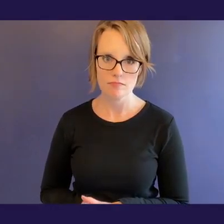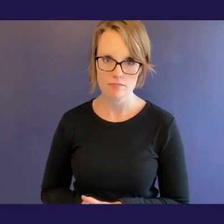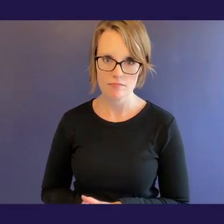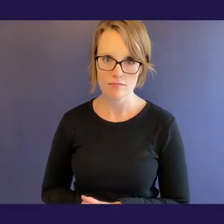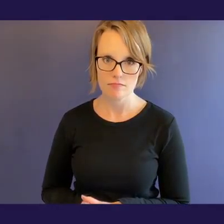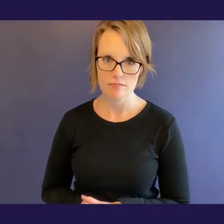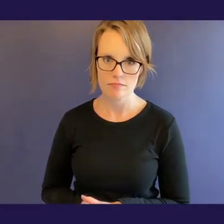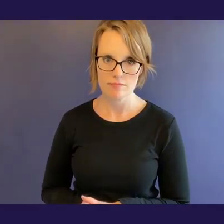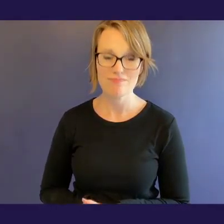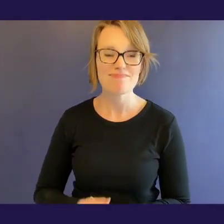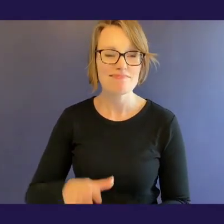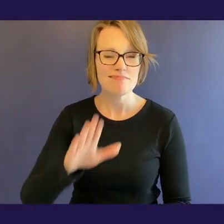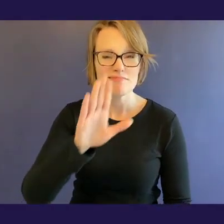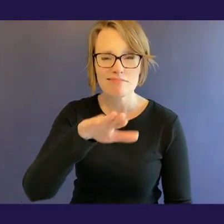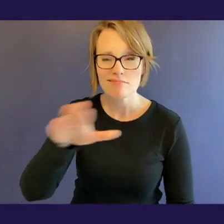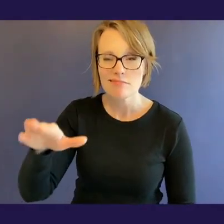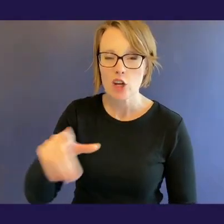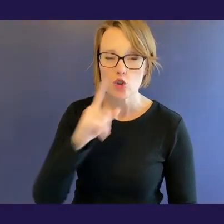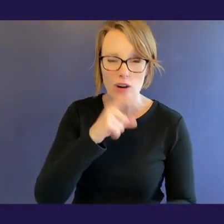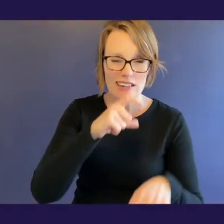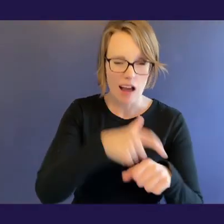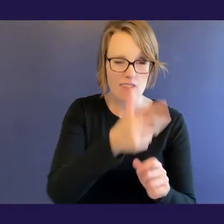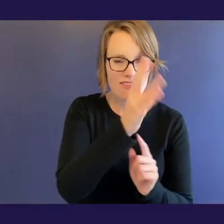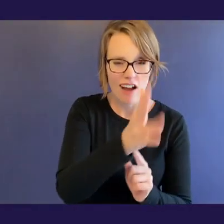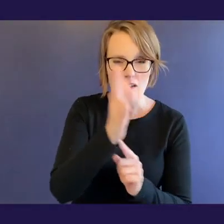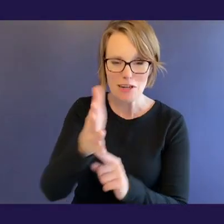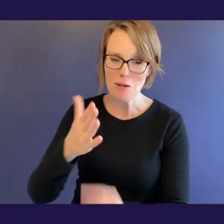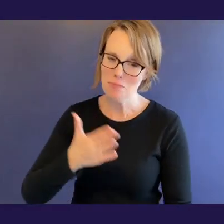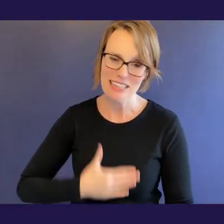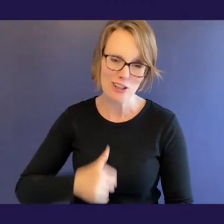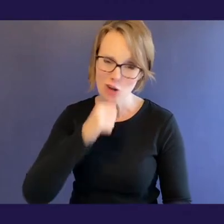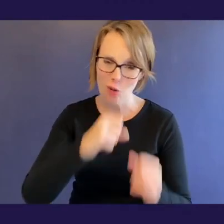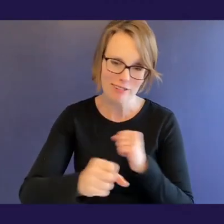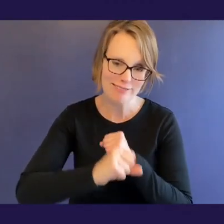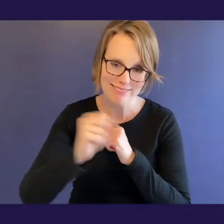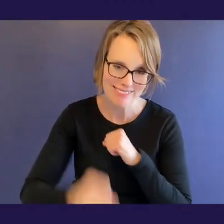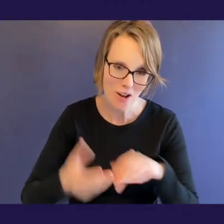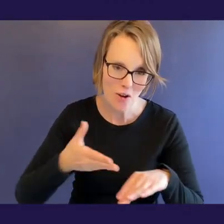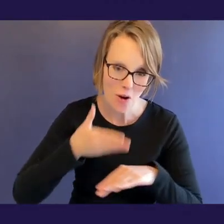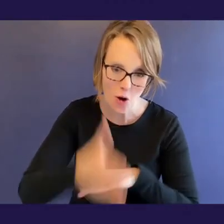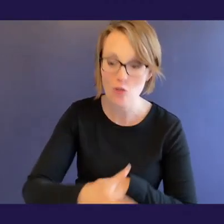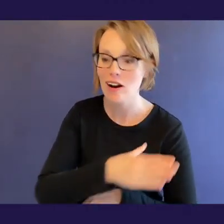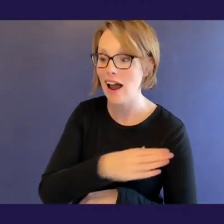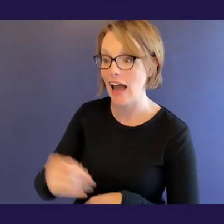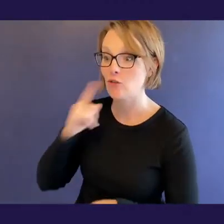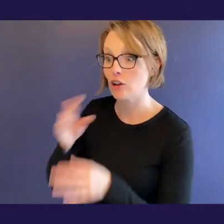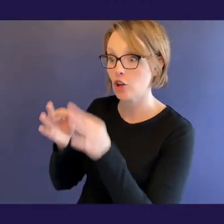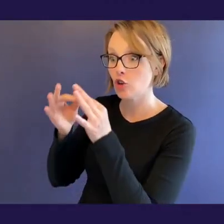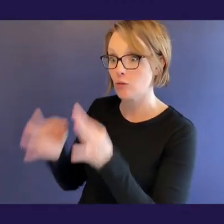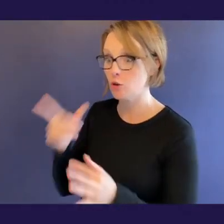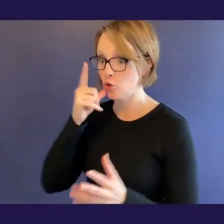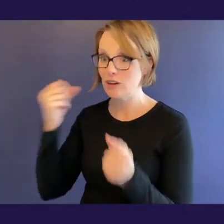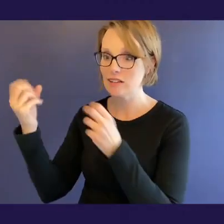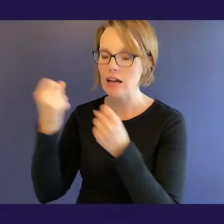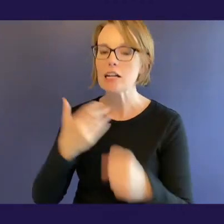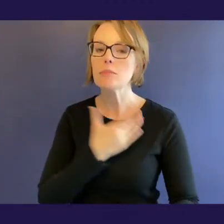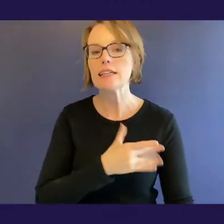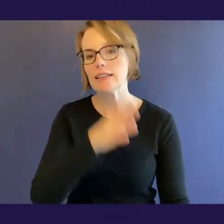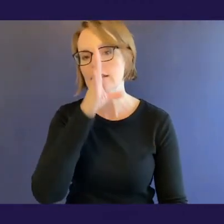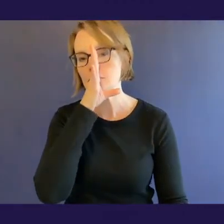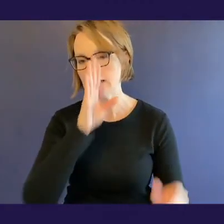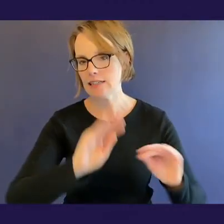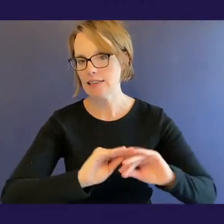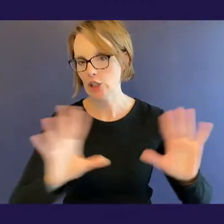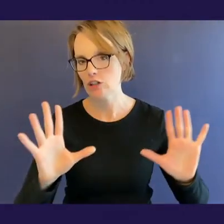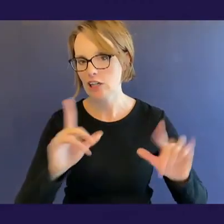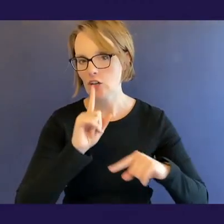mindful of the 5-minute time and to, on behalf of our interpreters, to keep that in mind and to speak